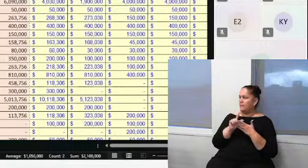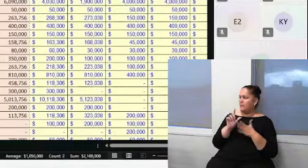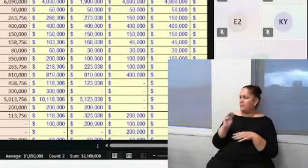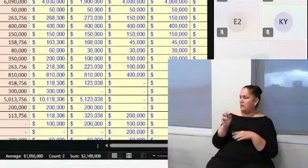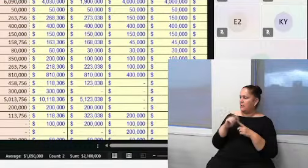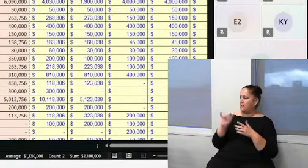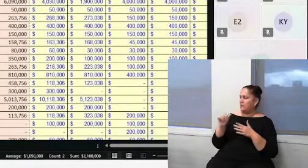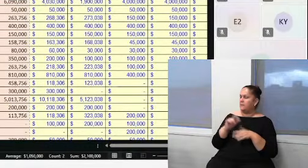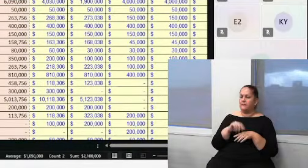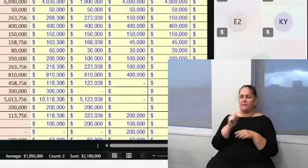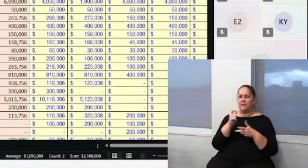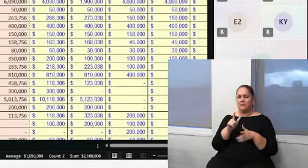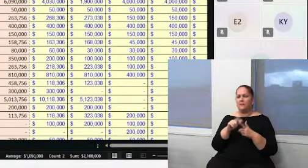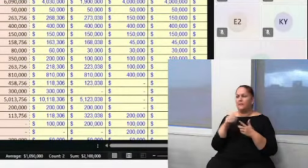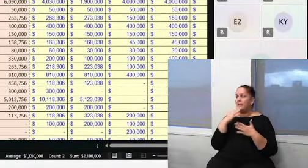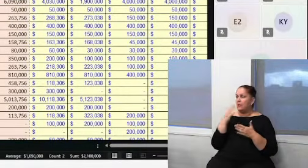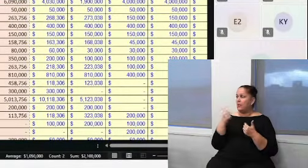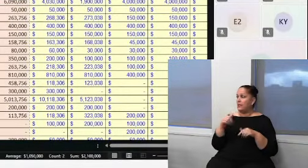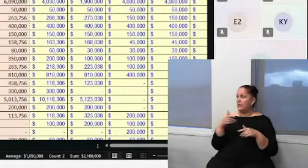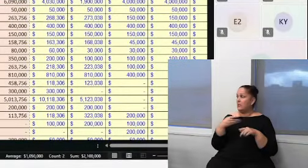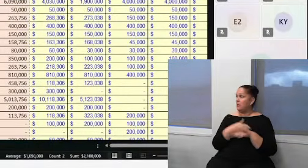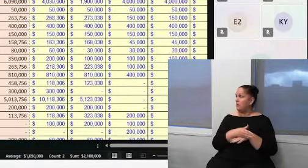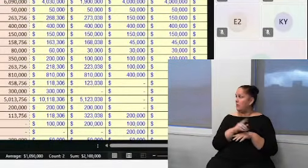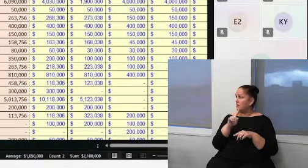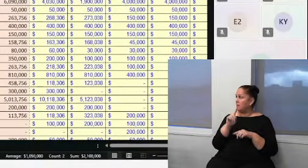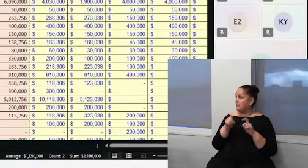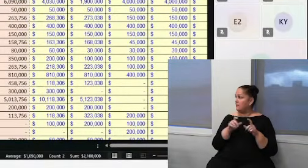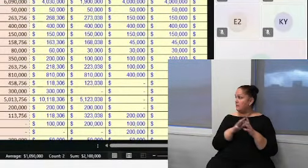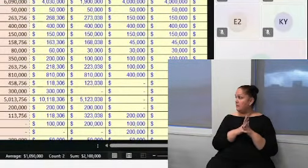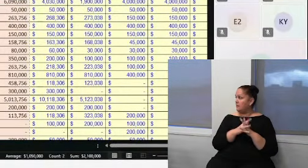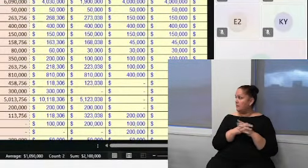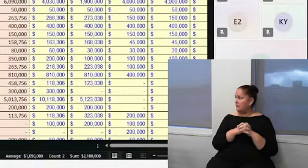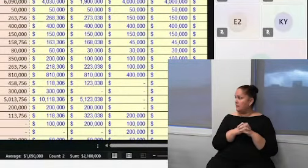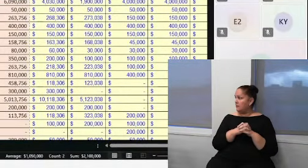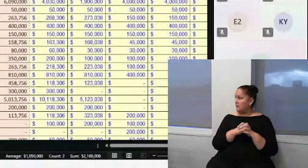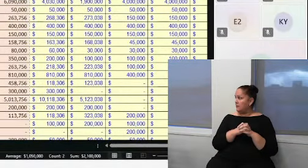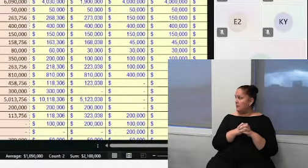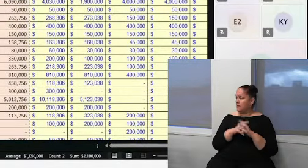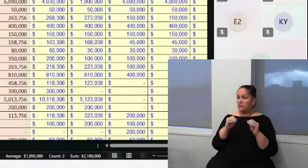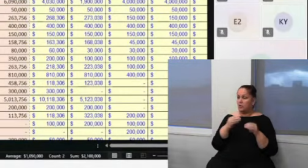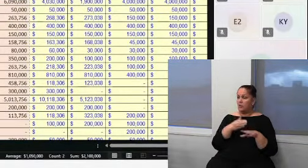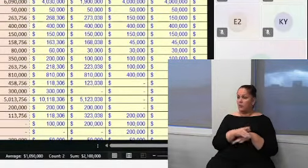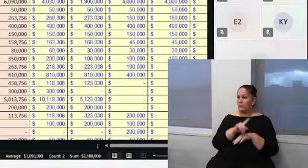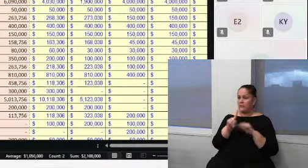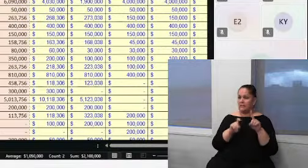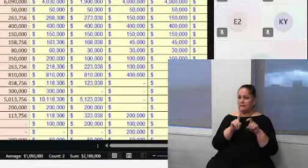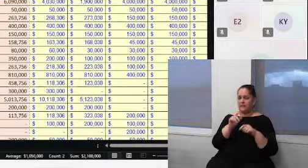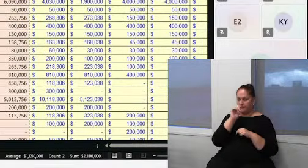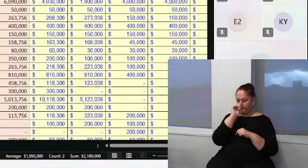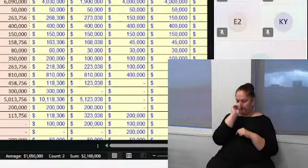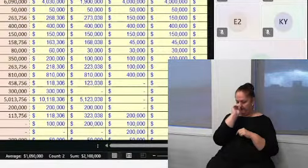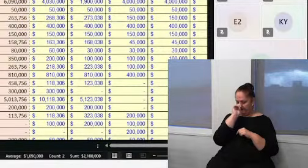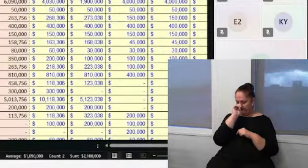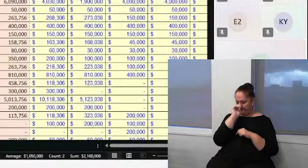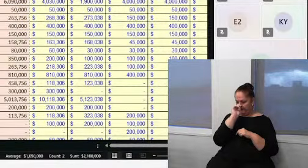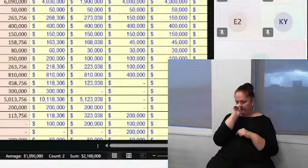Ms. Mercado. Anything Thank else, you. ma'am? No, that will. All right, thank you. Any cross on what you just heard? No